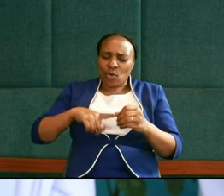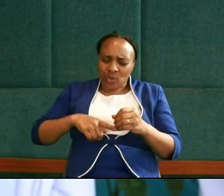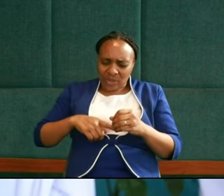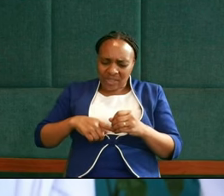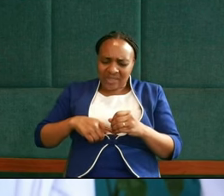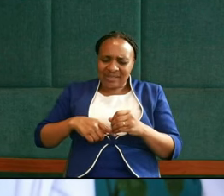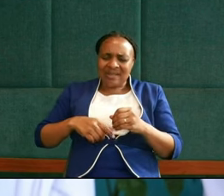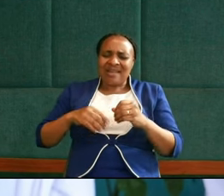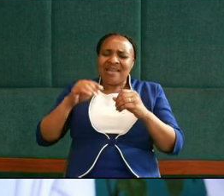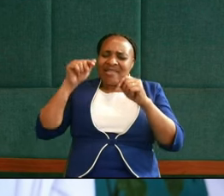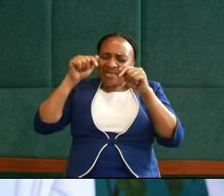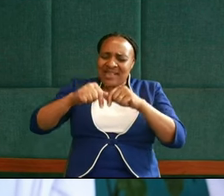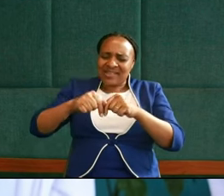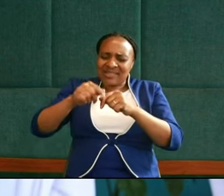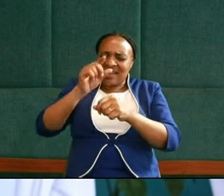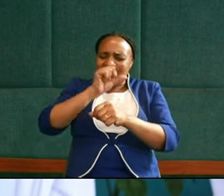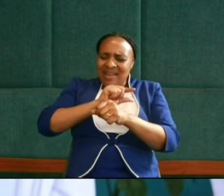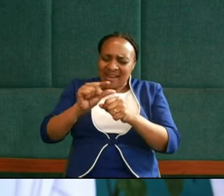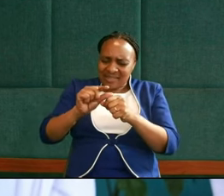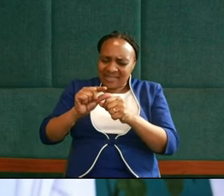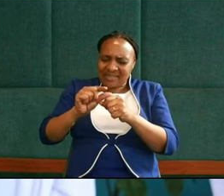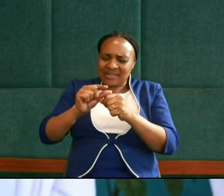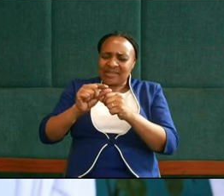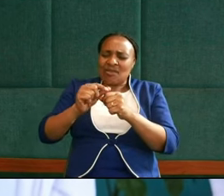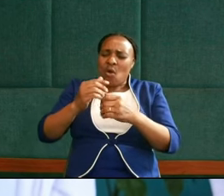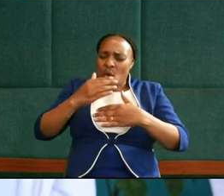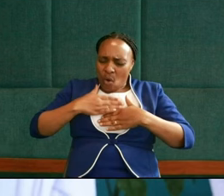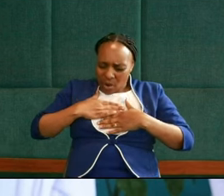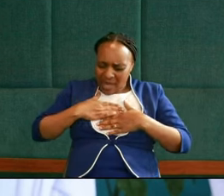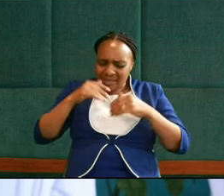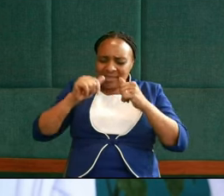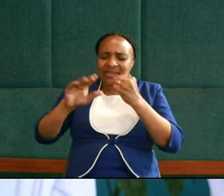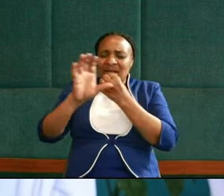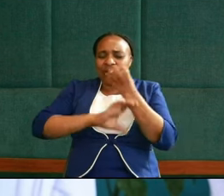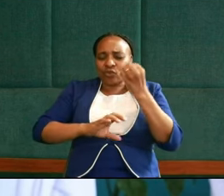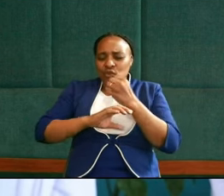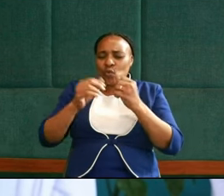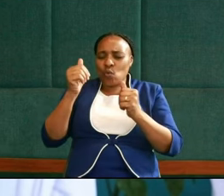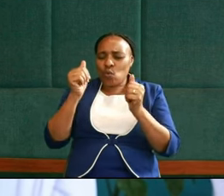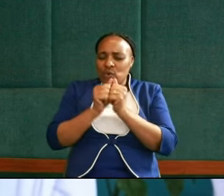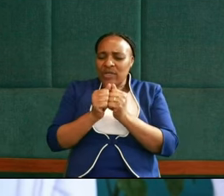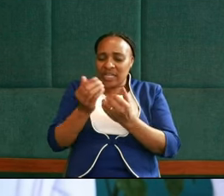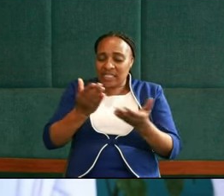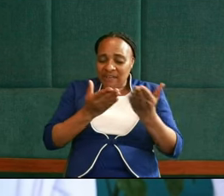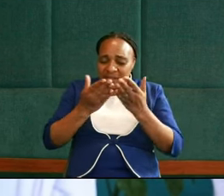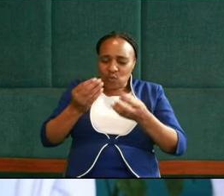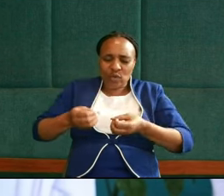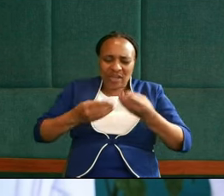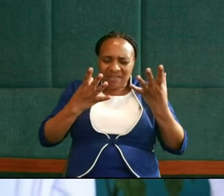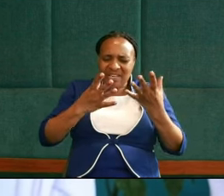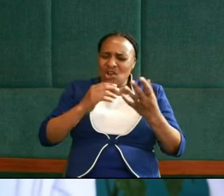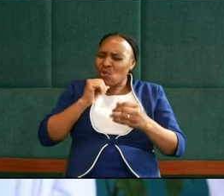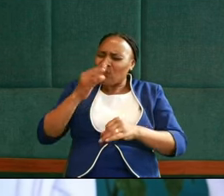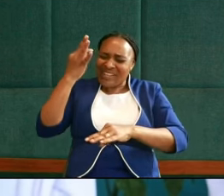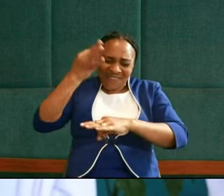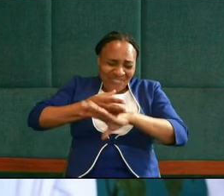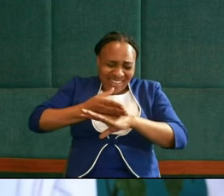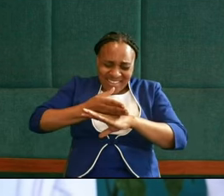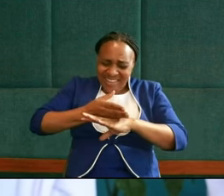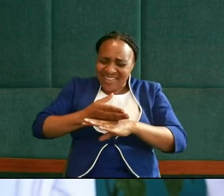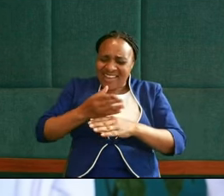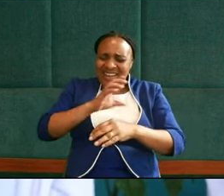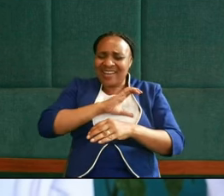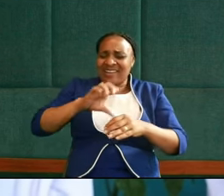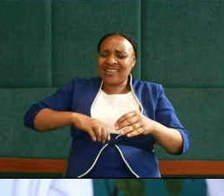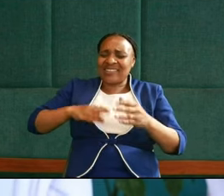Christ be honored in this country through the services we are going to render. Not as fake Christians, but as genuine